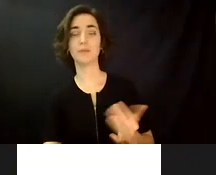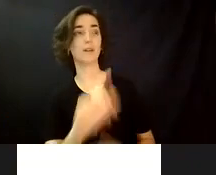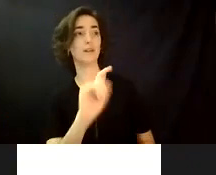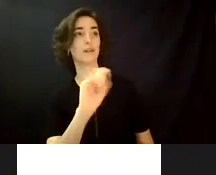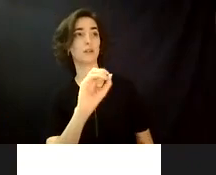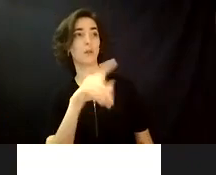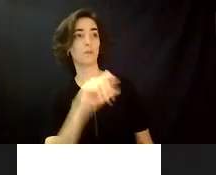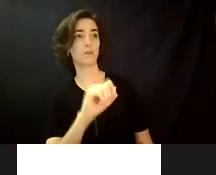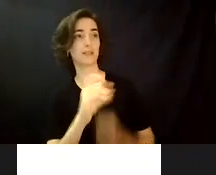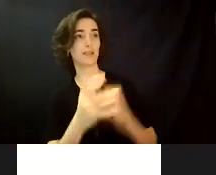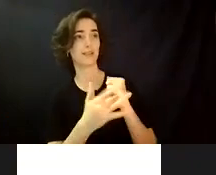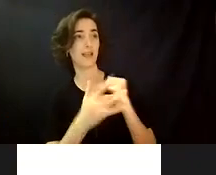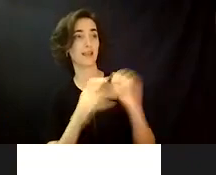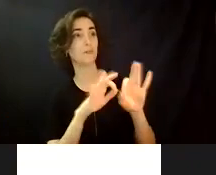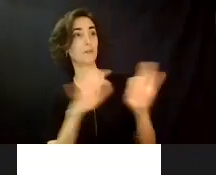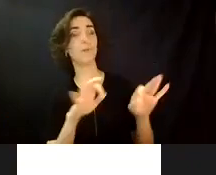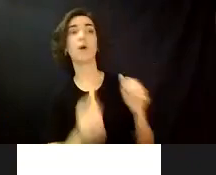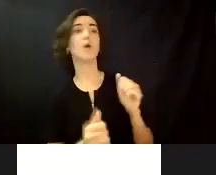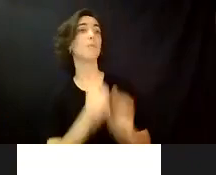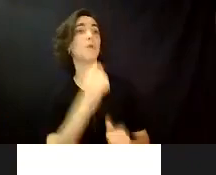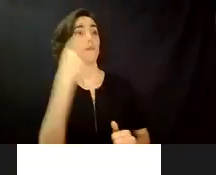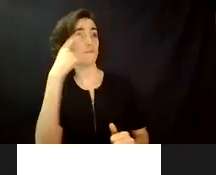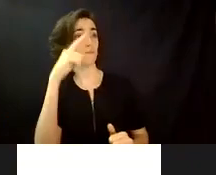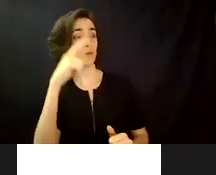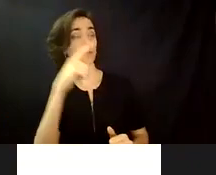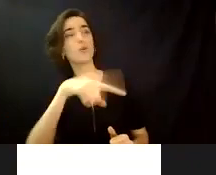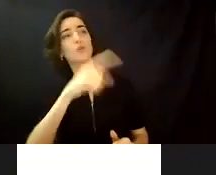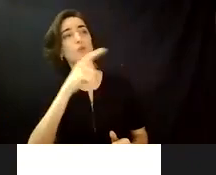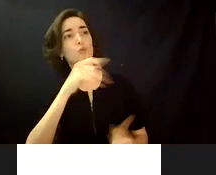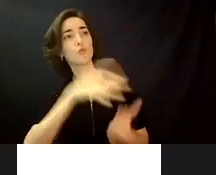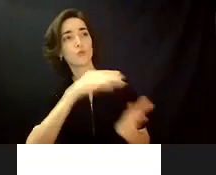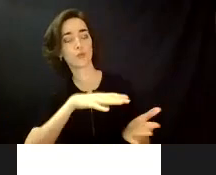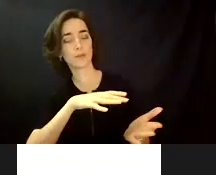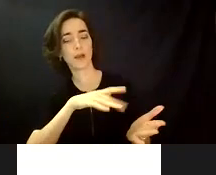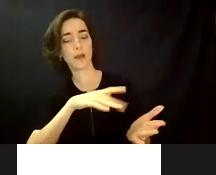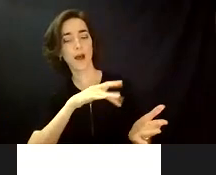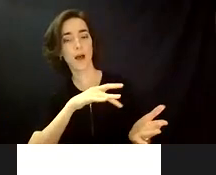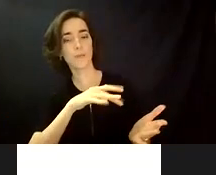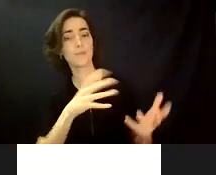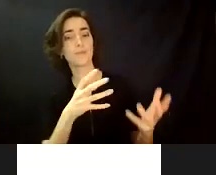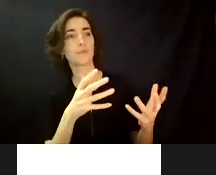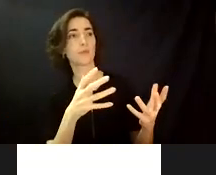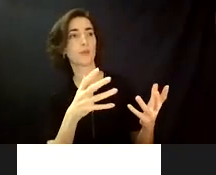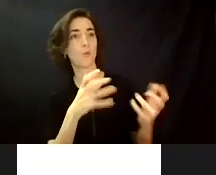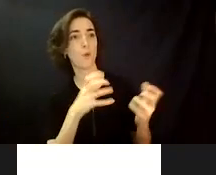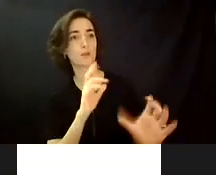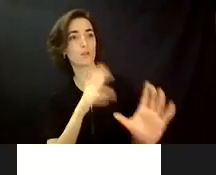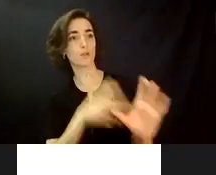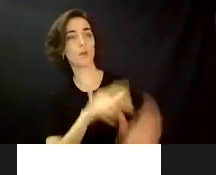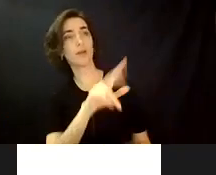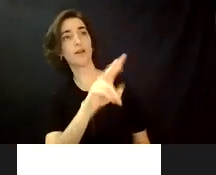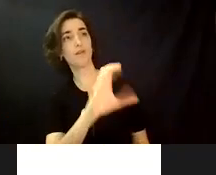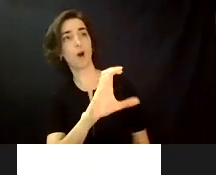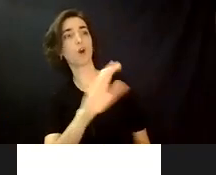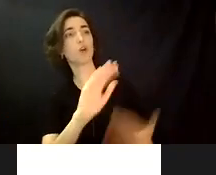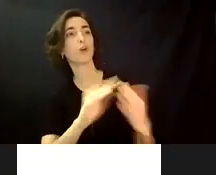Tech diploma is primarily geared for students that are looking to go on to a vocational community